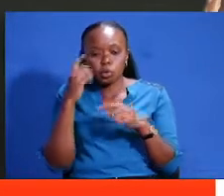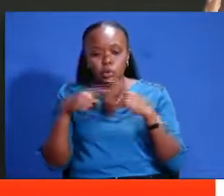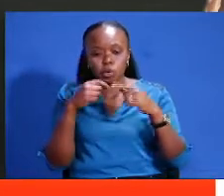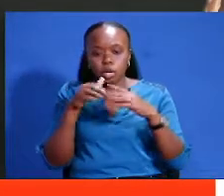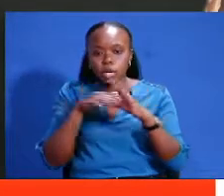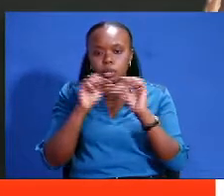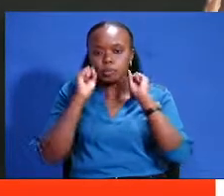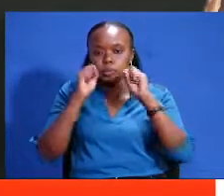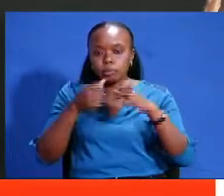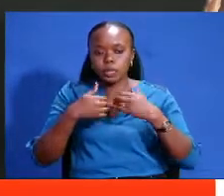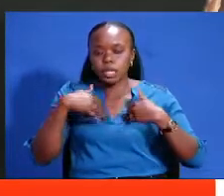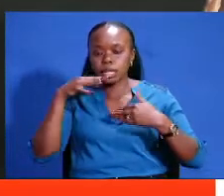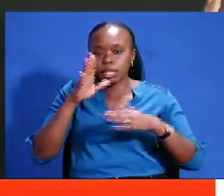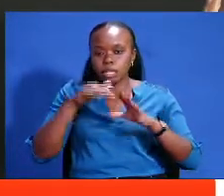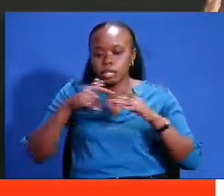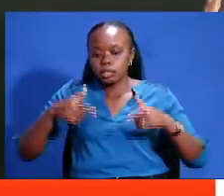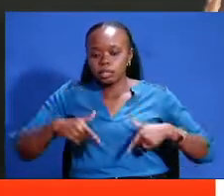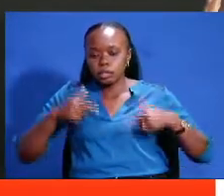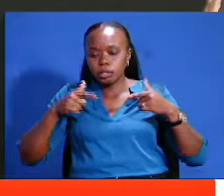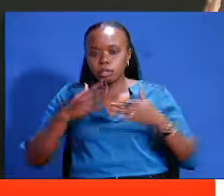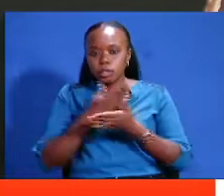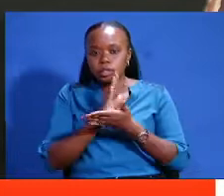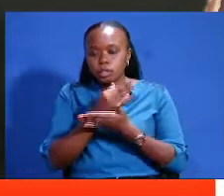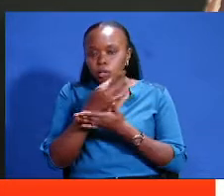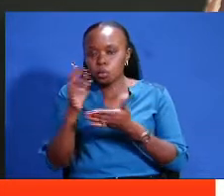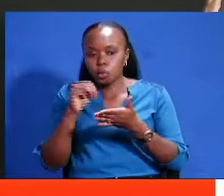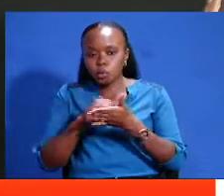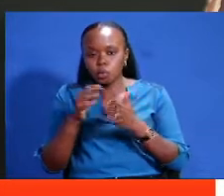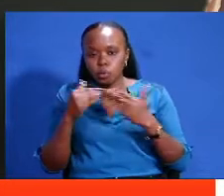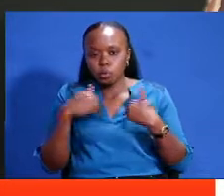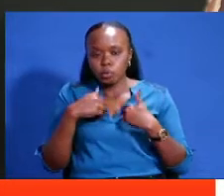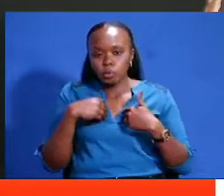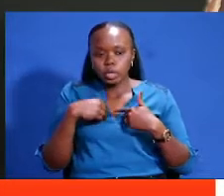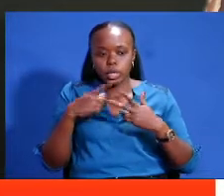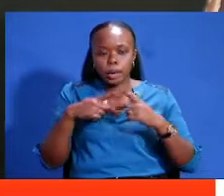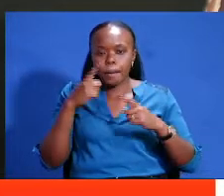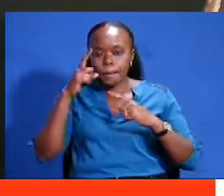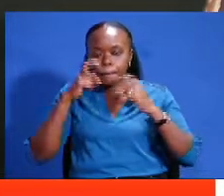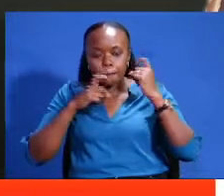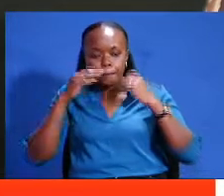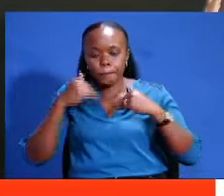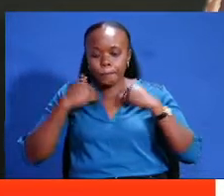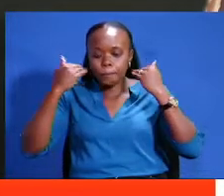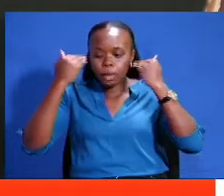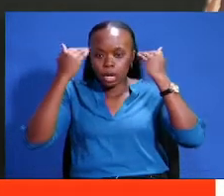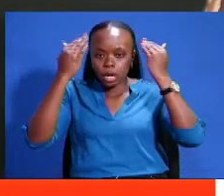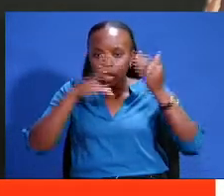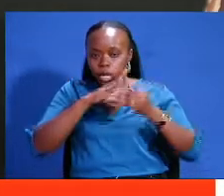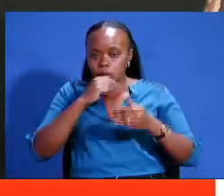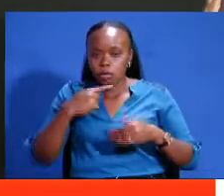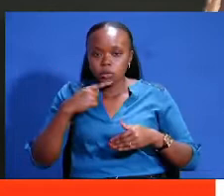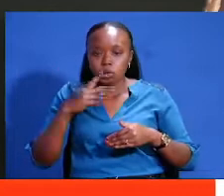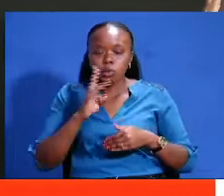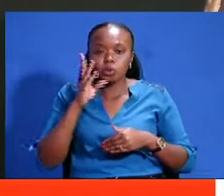are going through in order to achieve their goals in life, some of them have gone through depression, stress, and